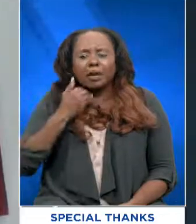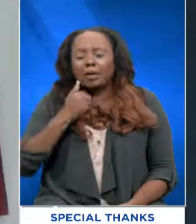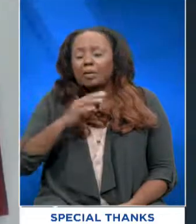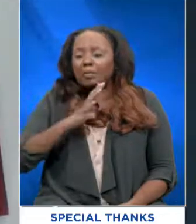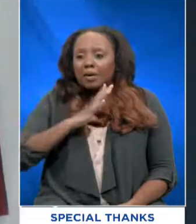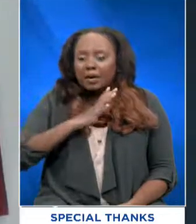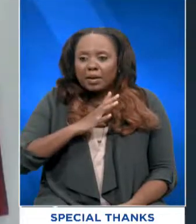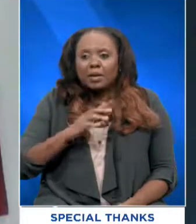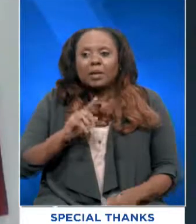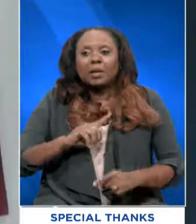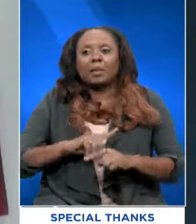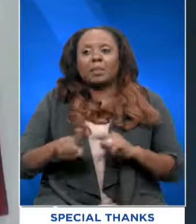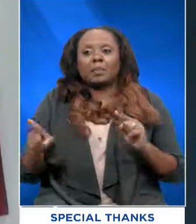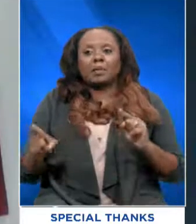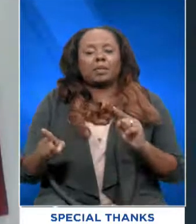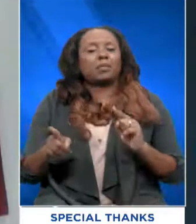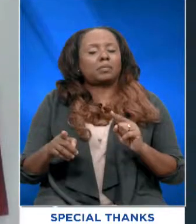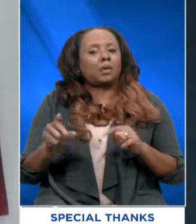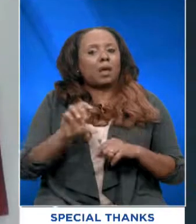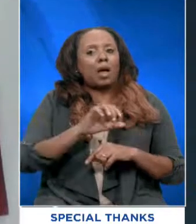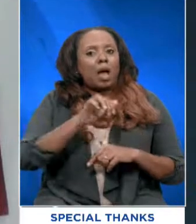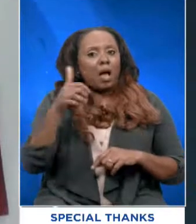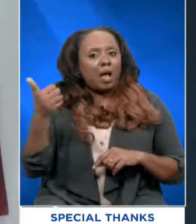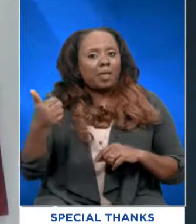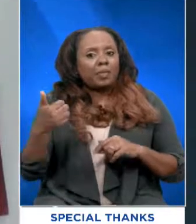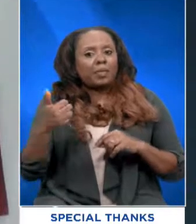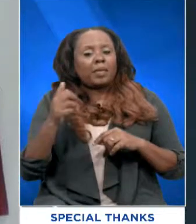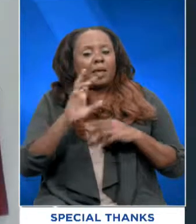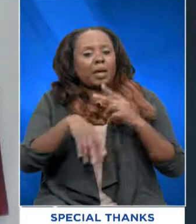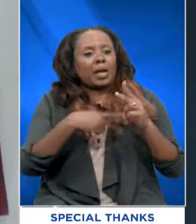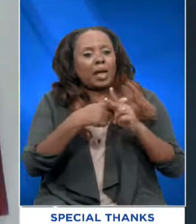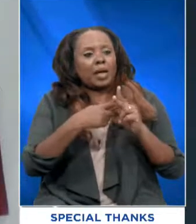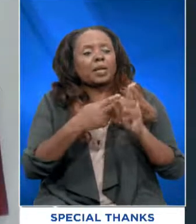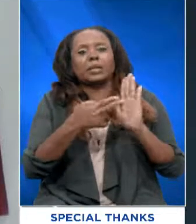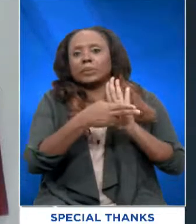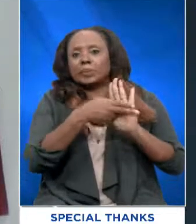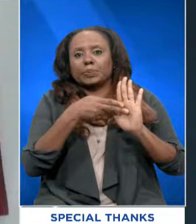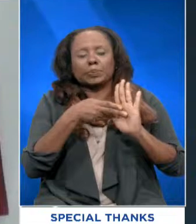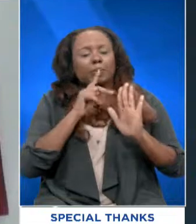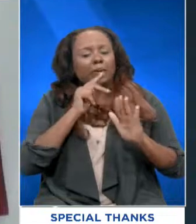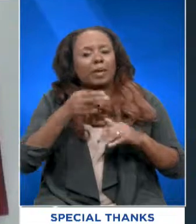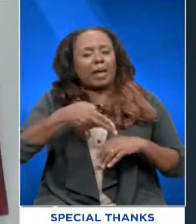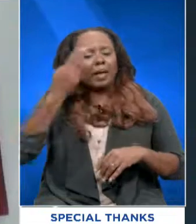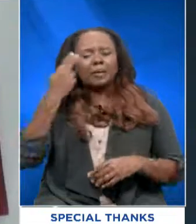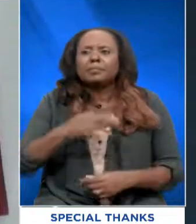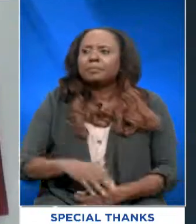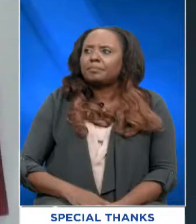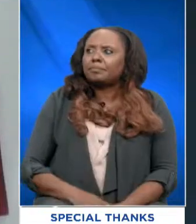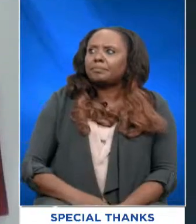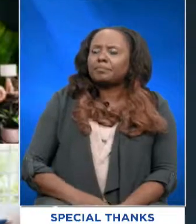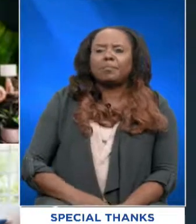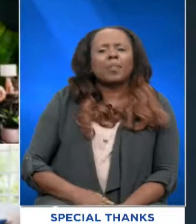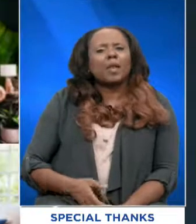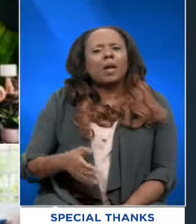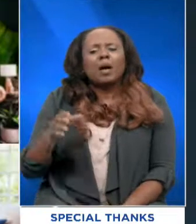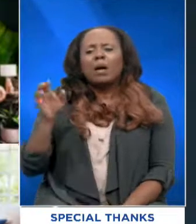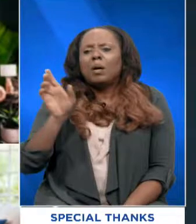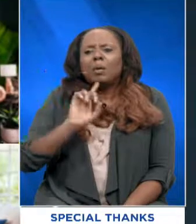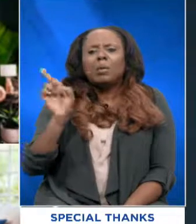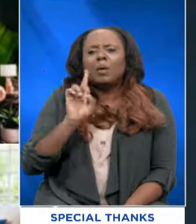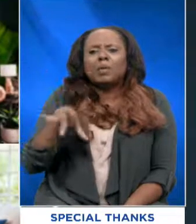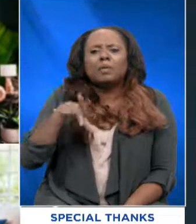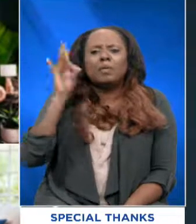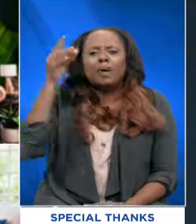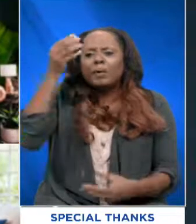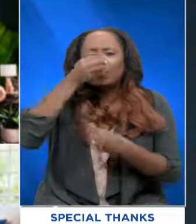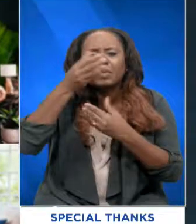they're not healthy drinks to choose. Where exactly could you go to find information like this? For